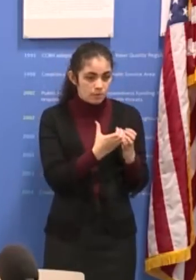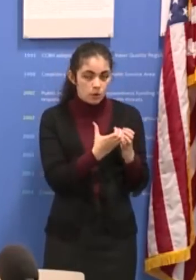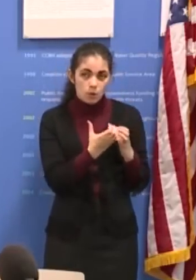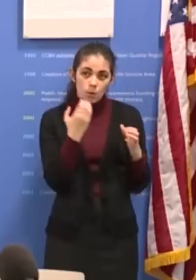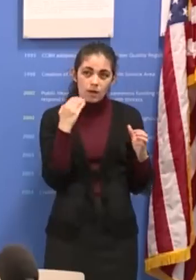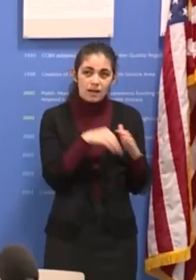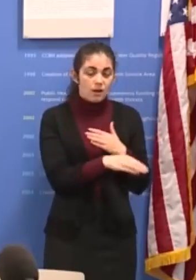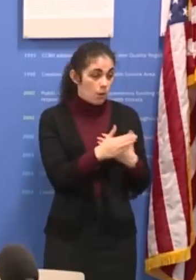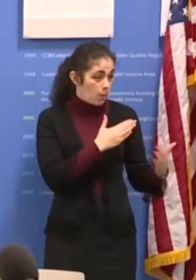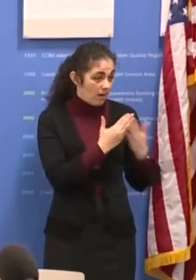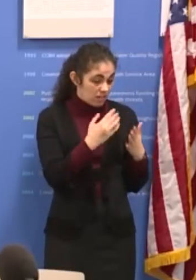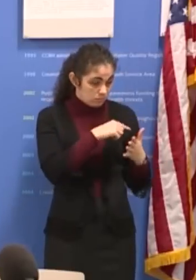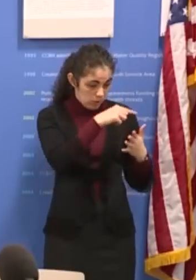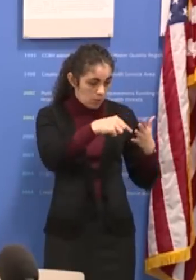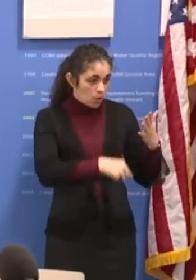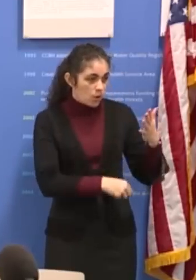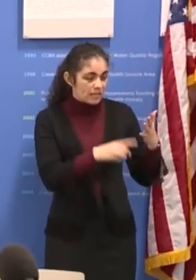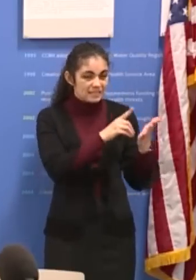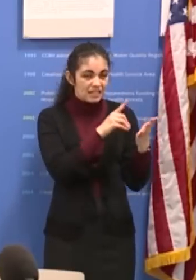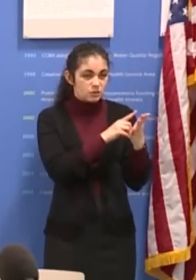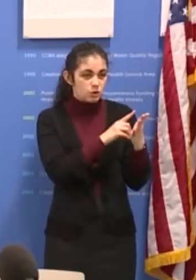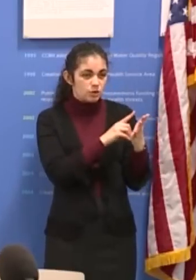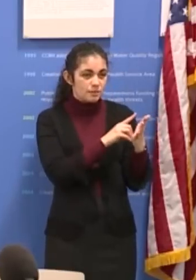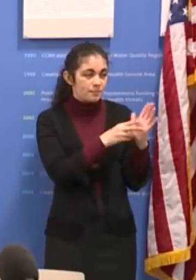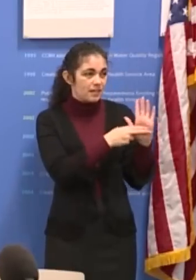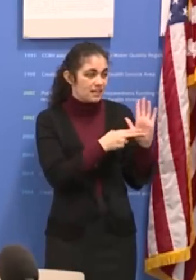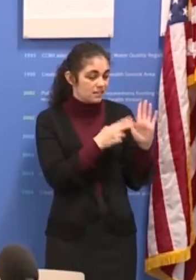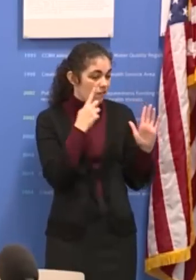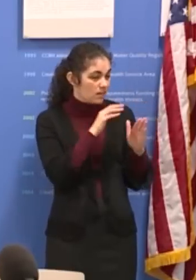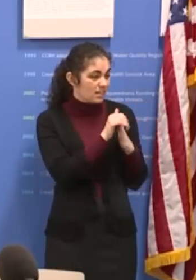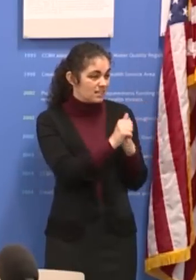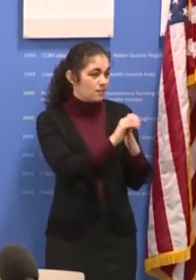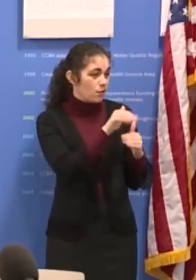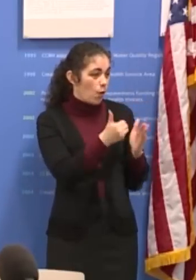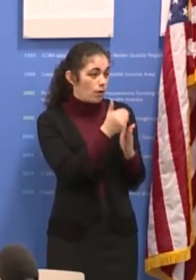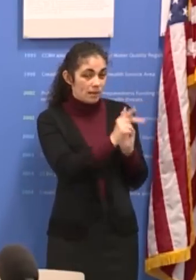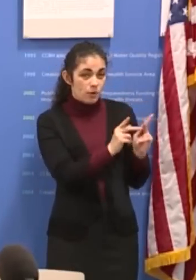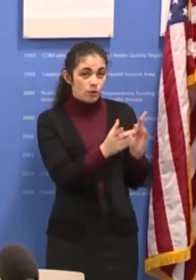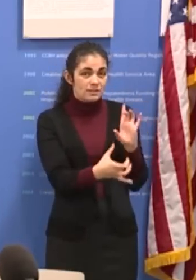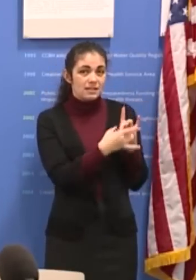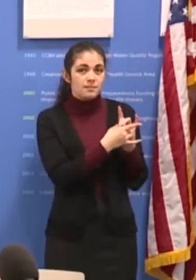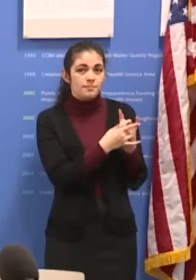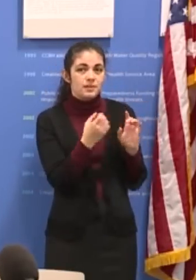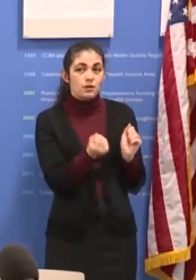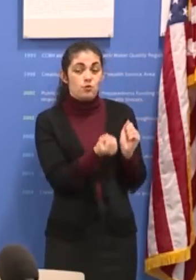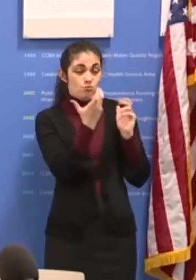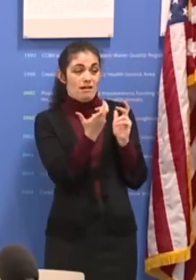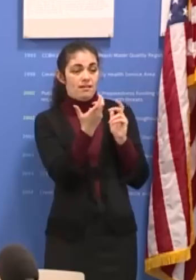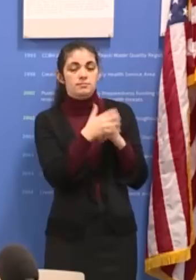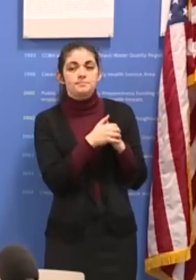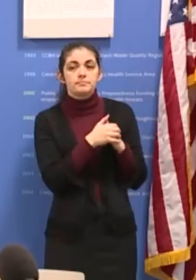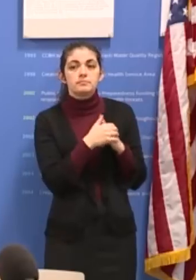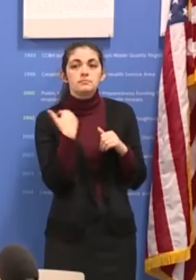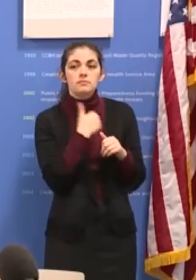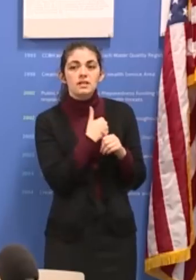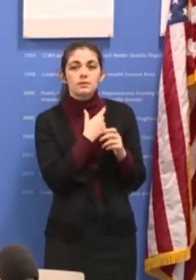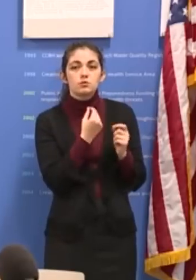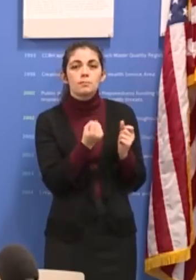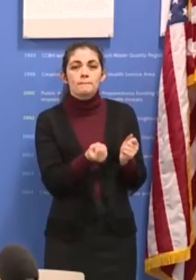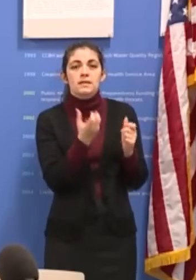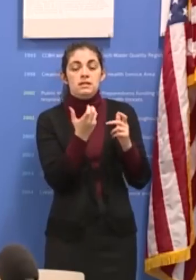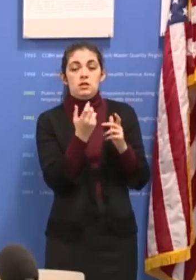in every which direction, and we have doctors assigned to be leads for each of those that we identify. And there are many of them, and we've been doing this for